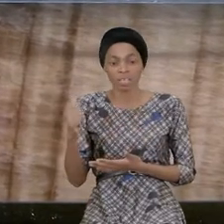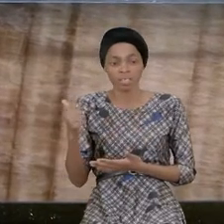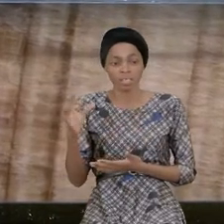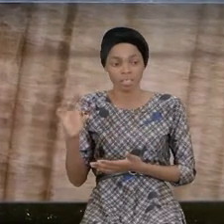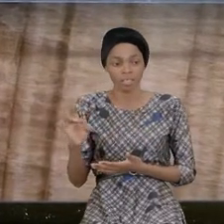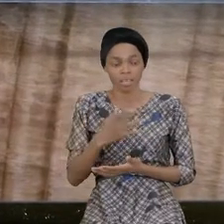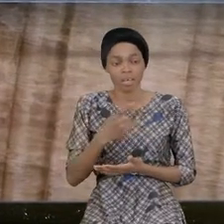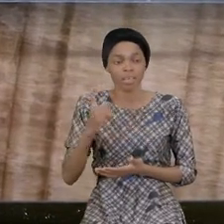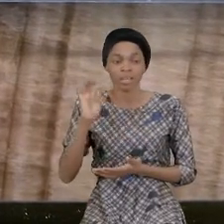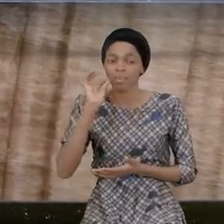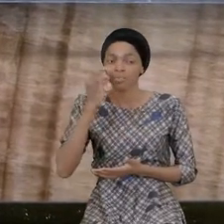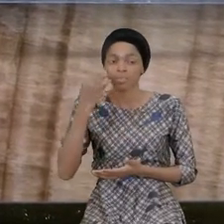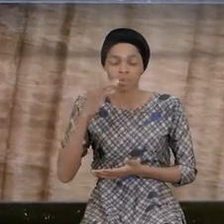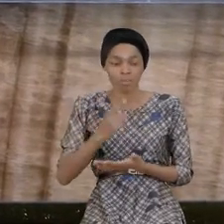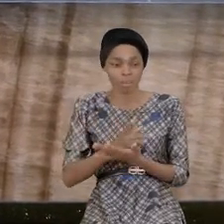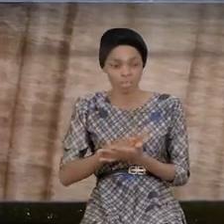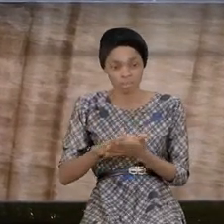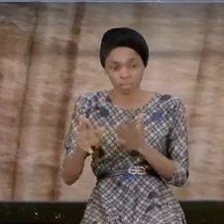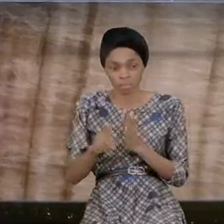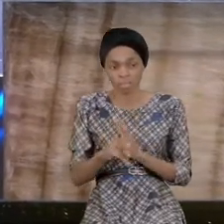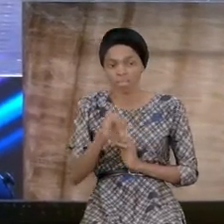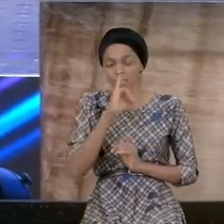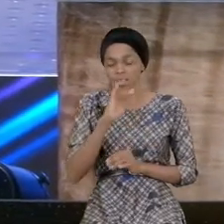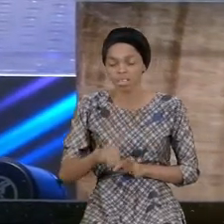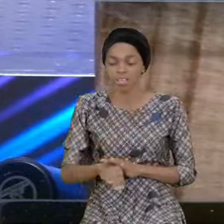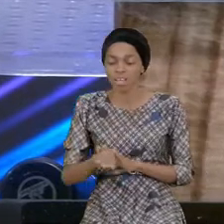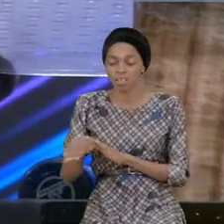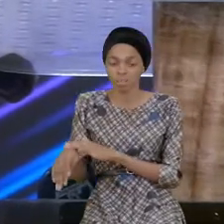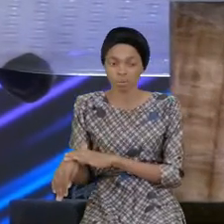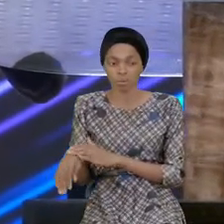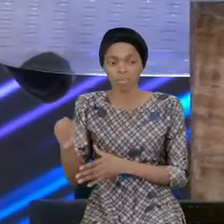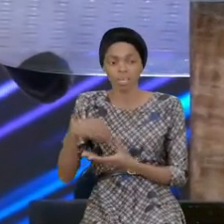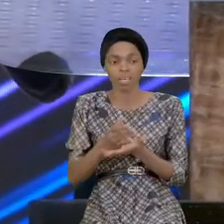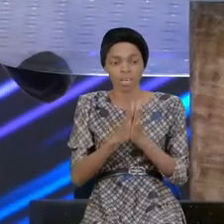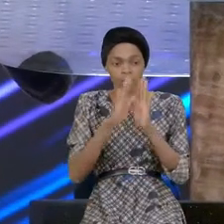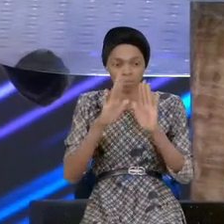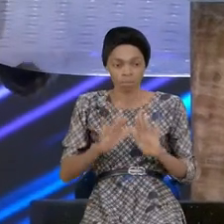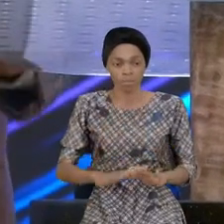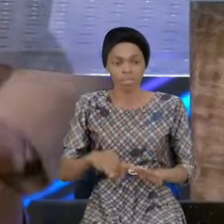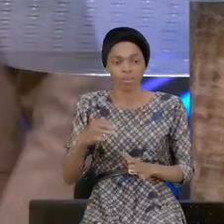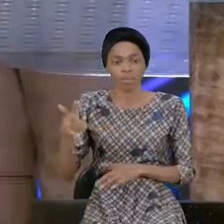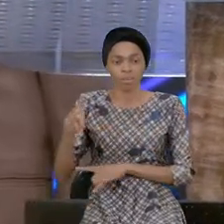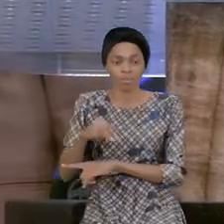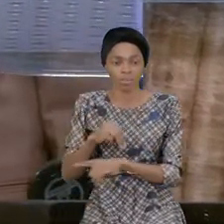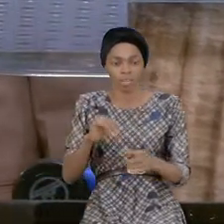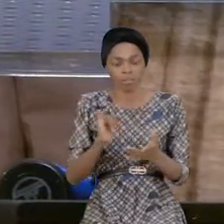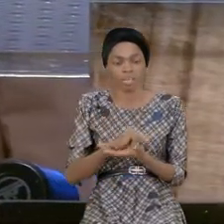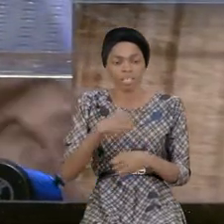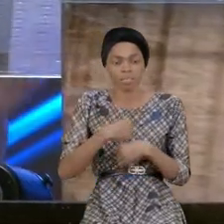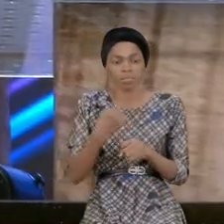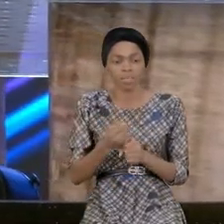and the fruit of righteousness is sown in peace of them that